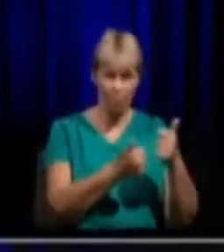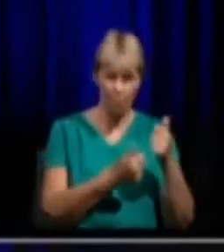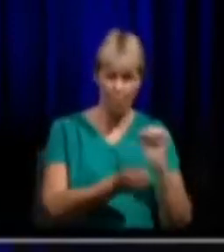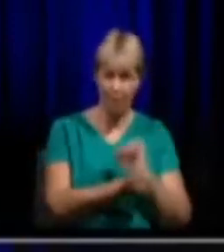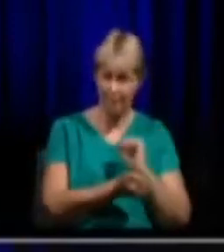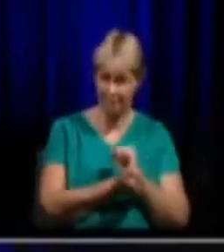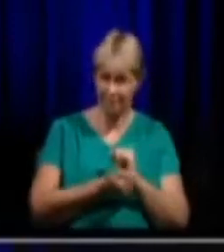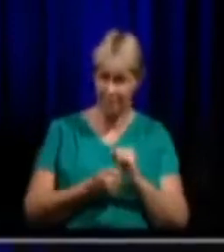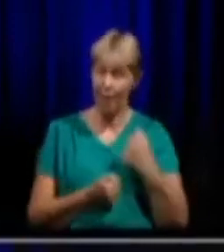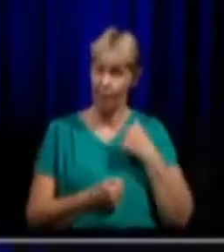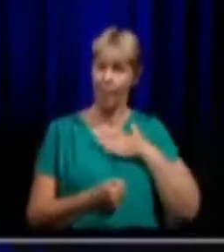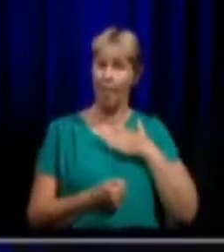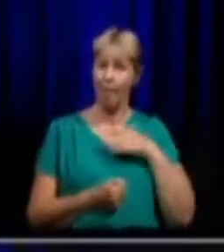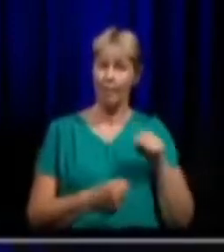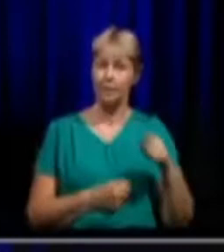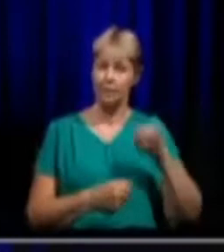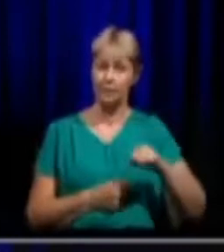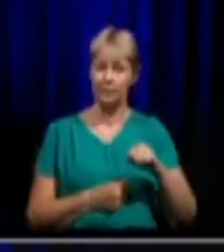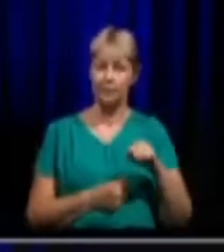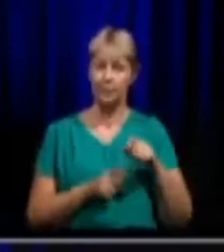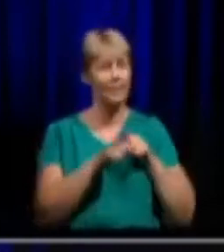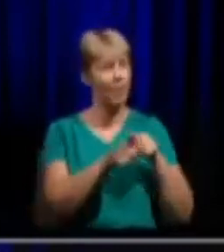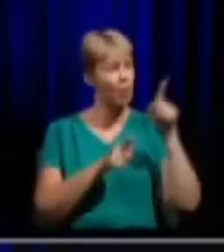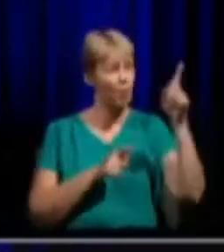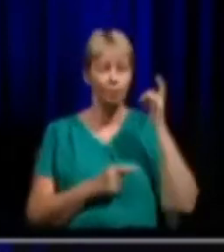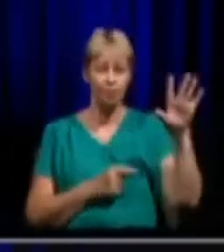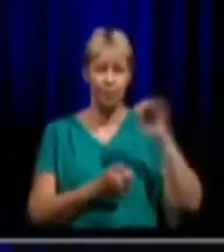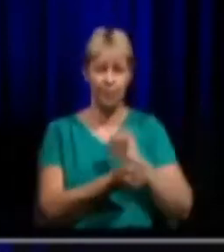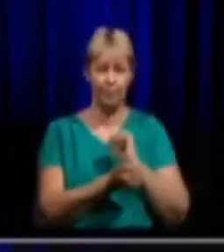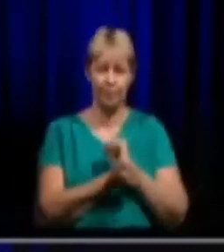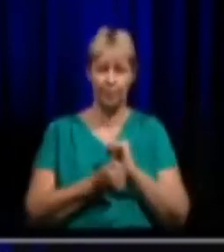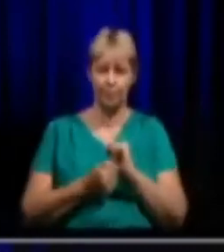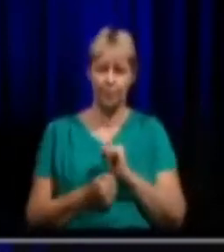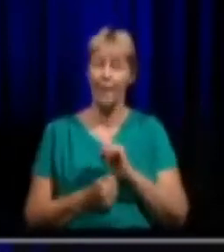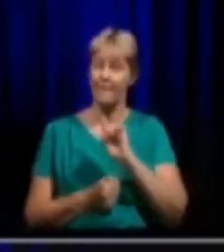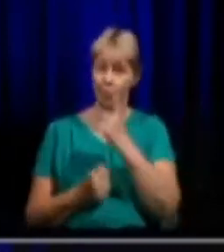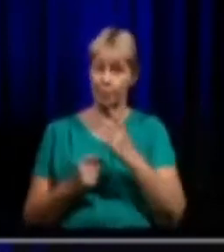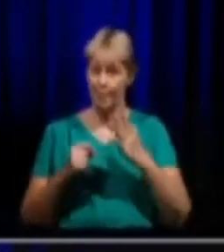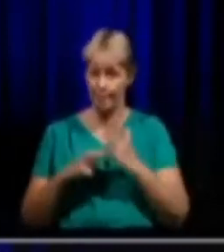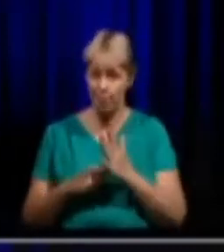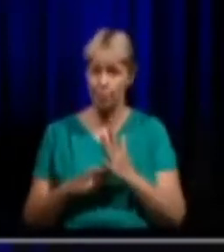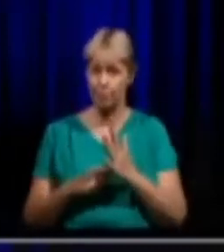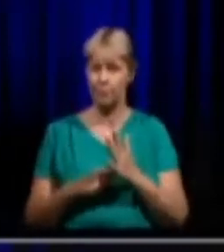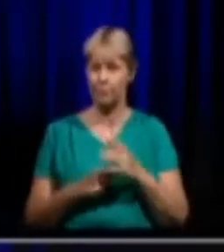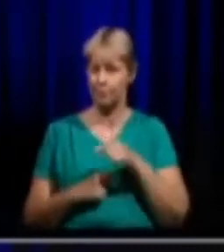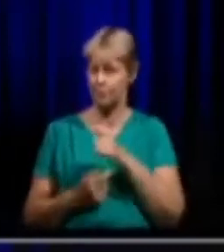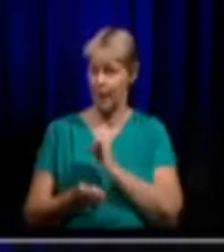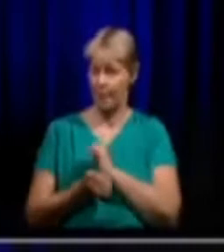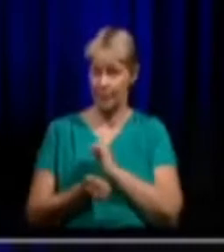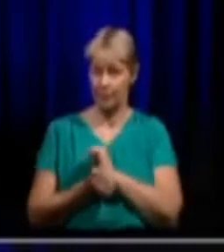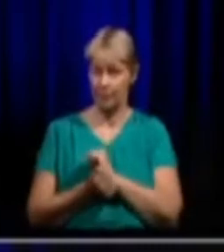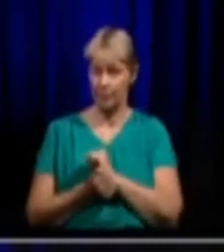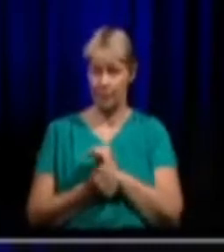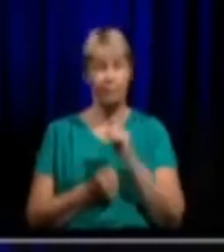Christ-like habits? I would like that. So today I want to talk to you about the first keystone habit that we're invited into.